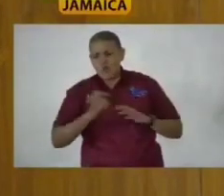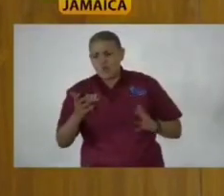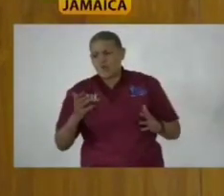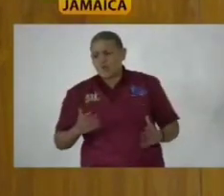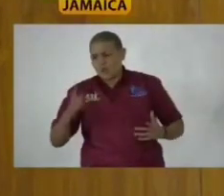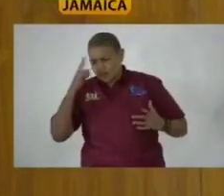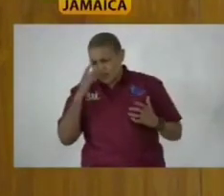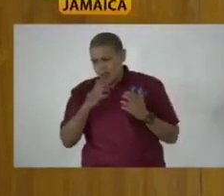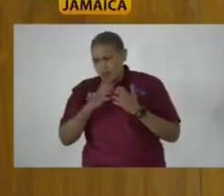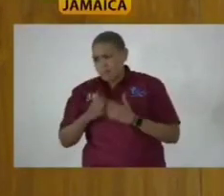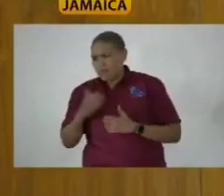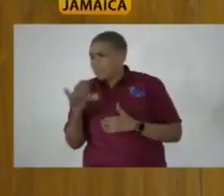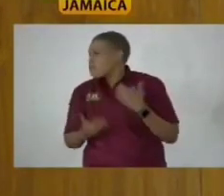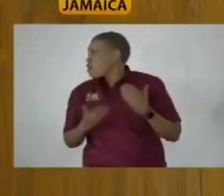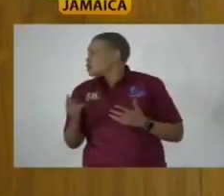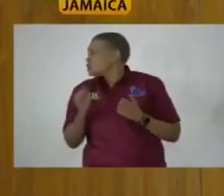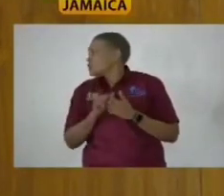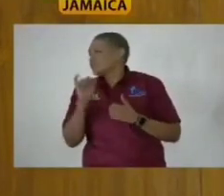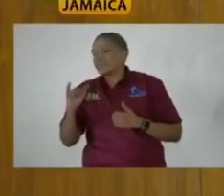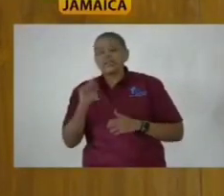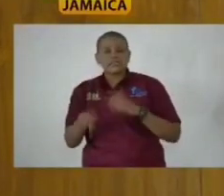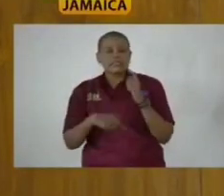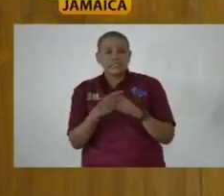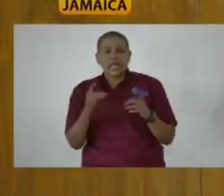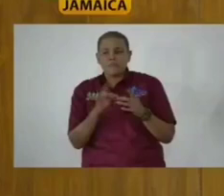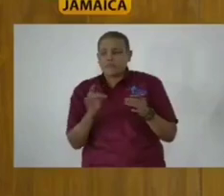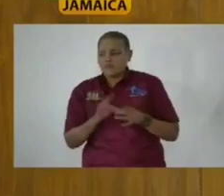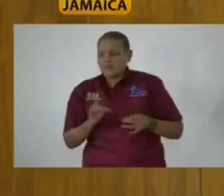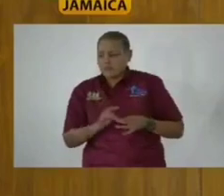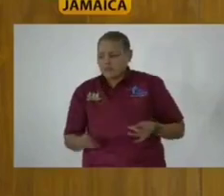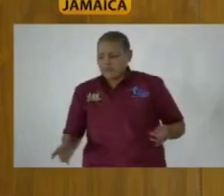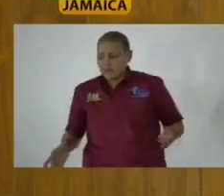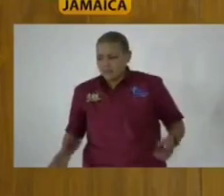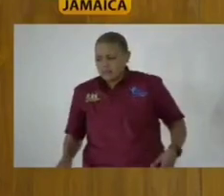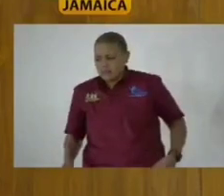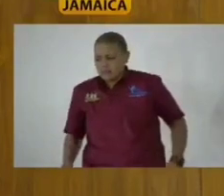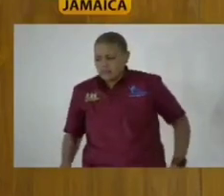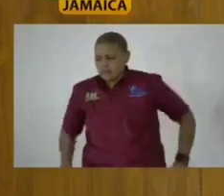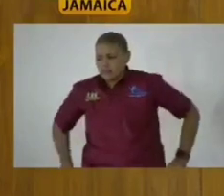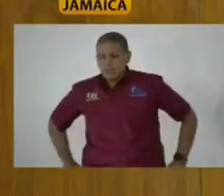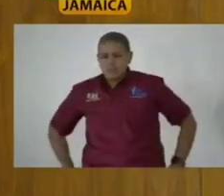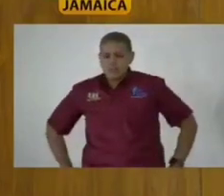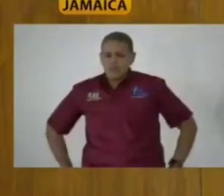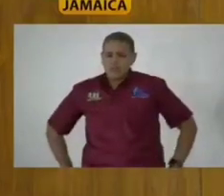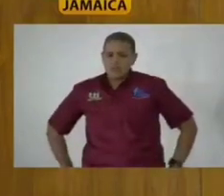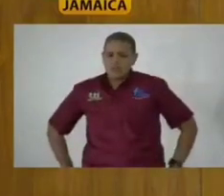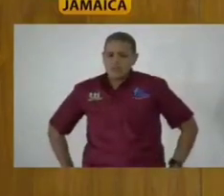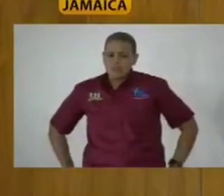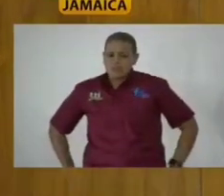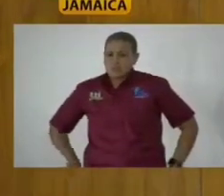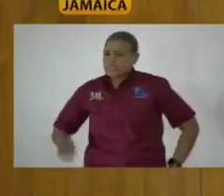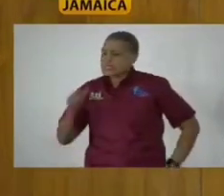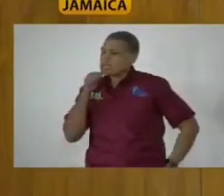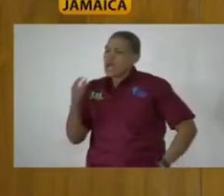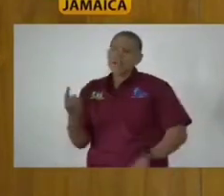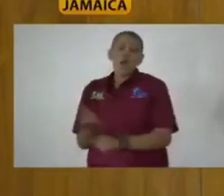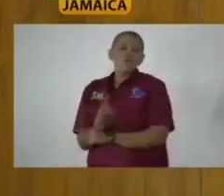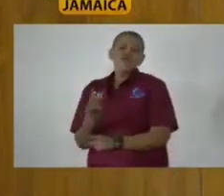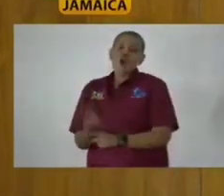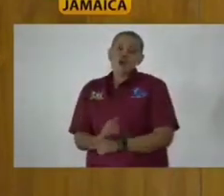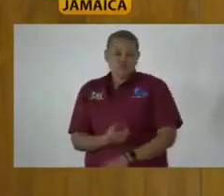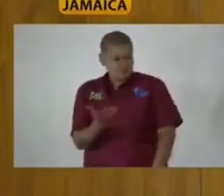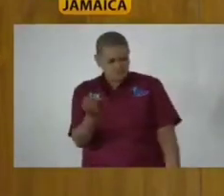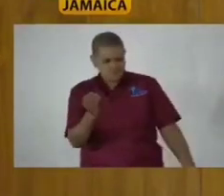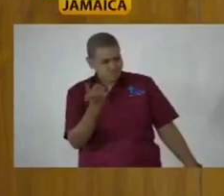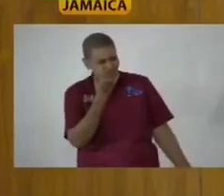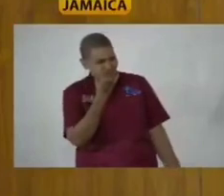remarks like that. I think totally inappropriate. Totally inappropriate. Madam Speaker, just for